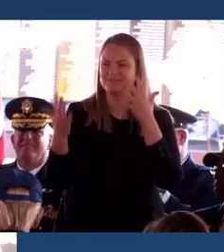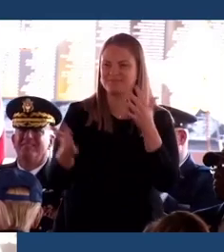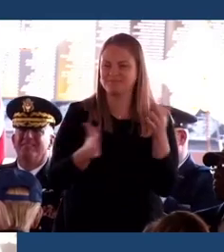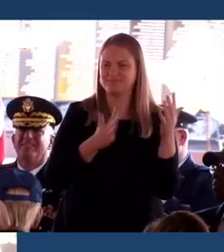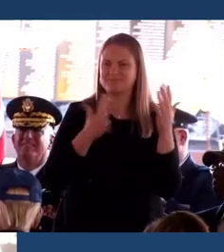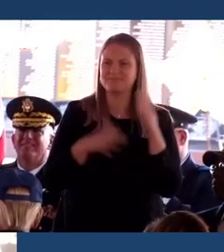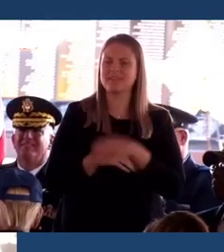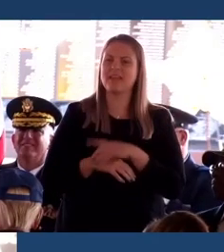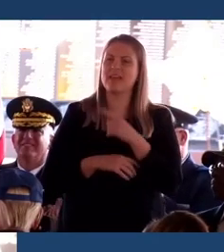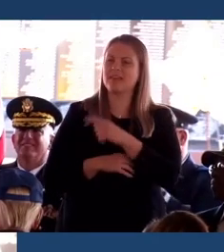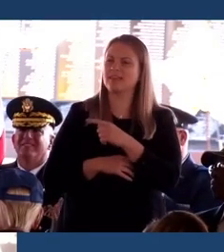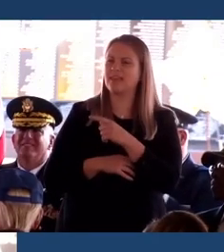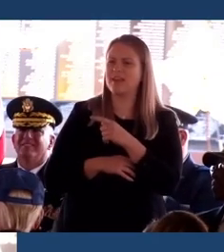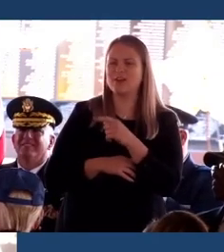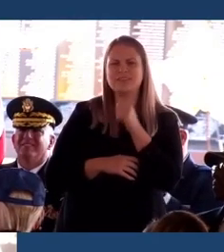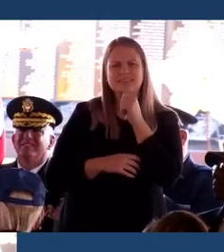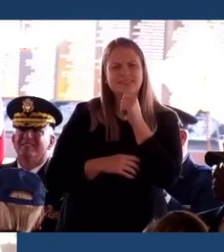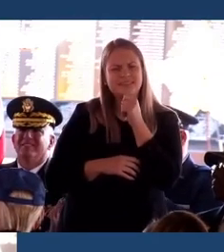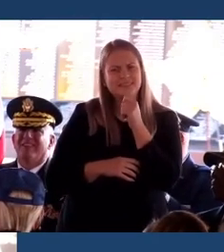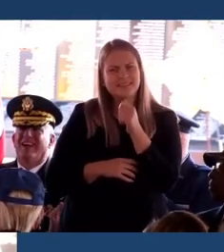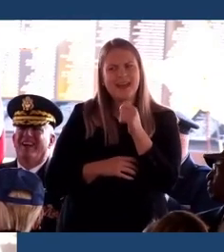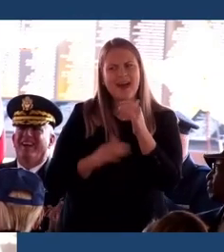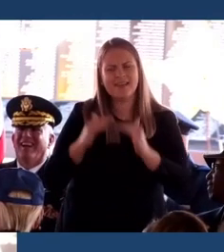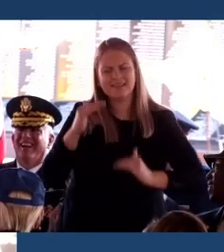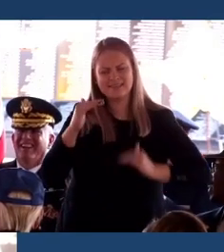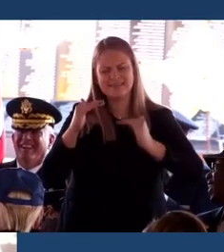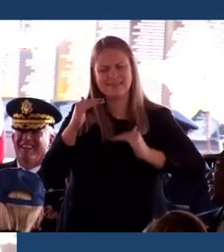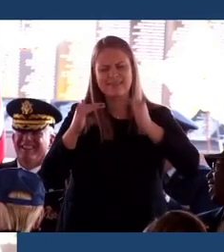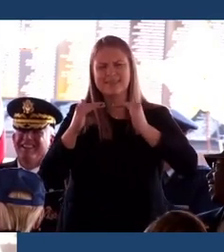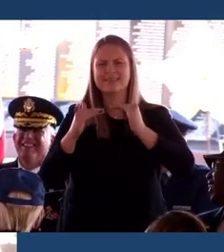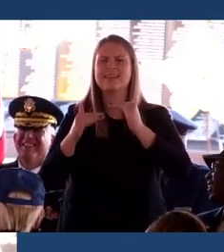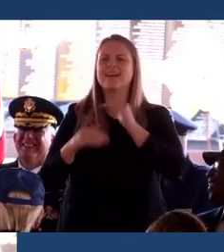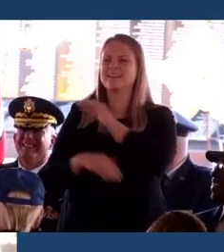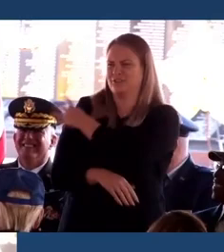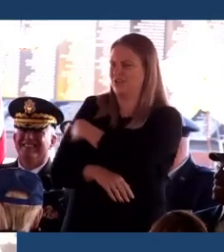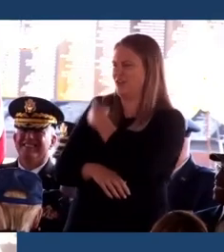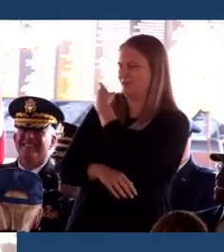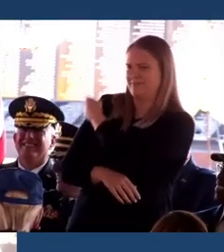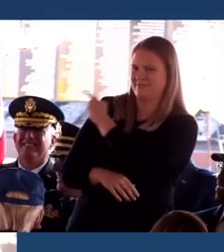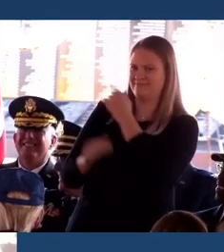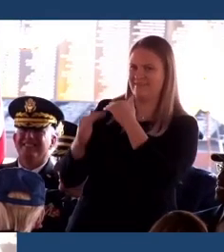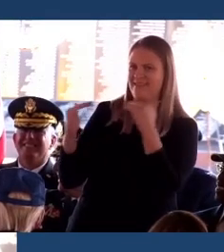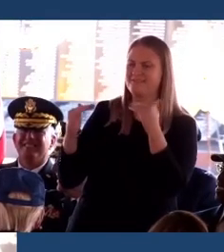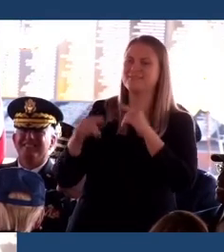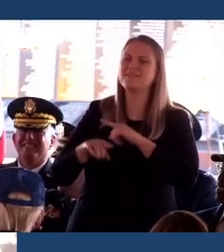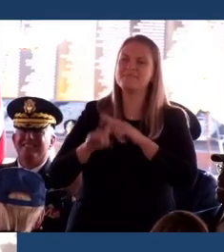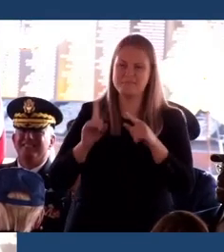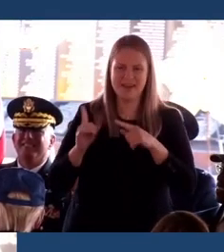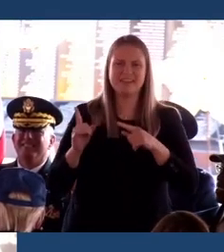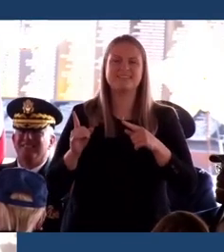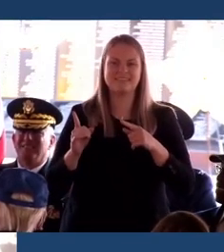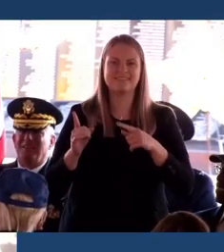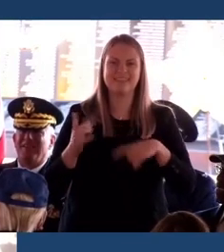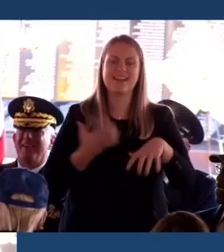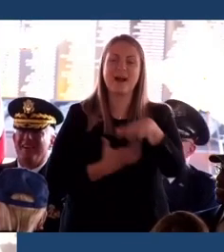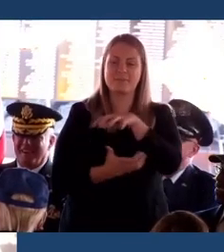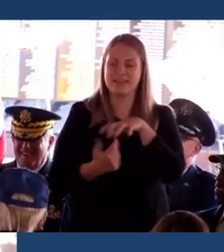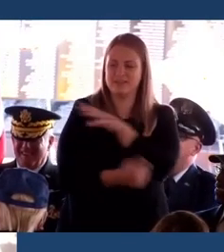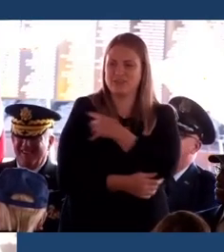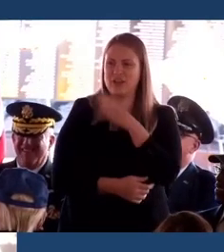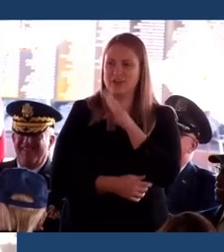not quite at General Vavila levels. Not quite. But in combination, the Generals